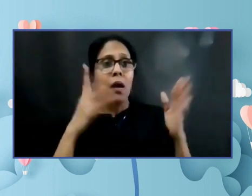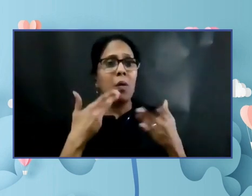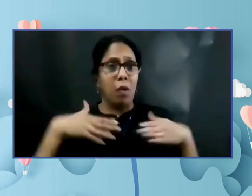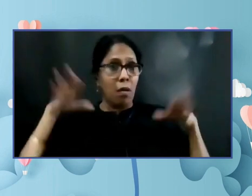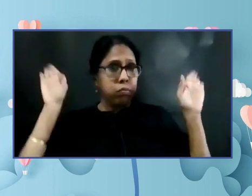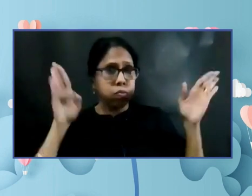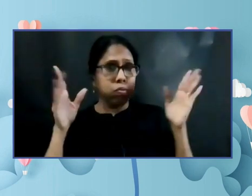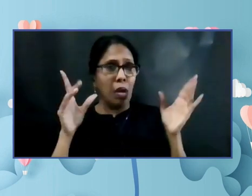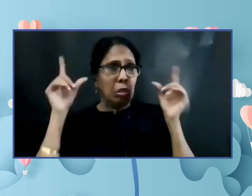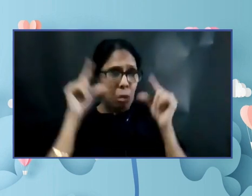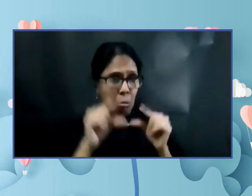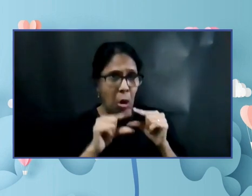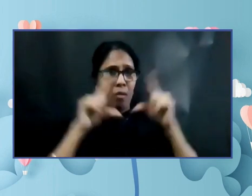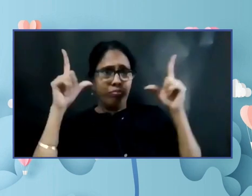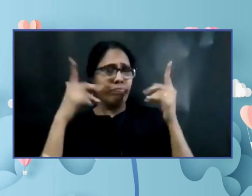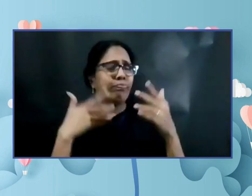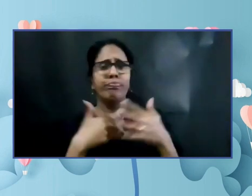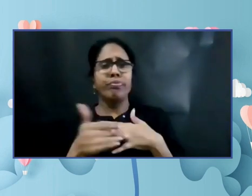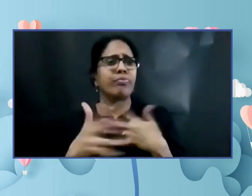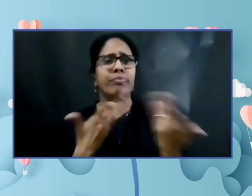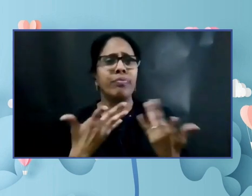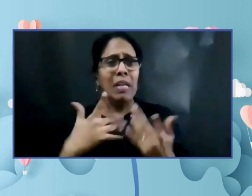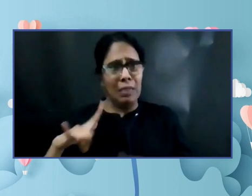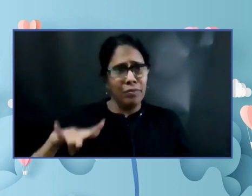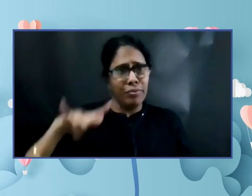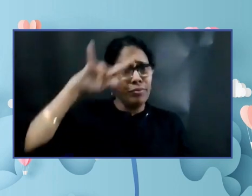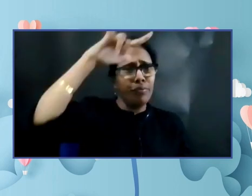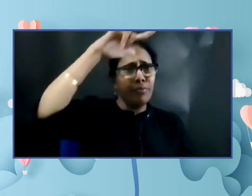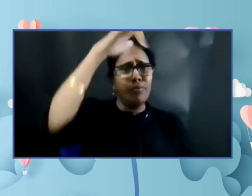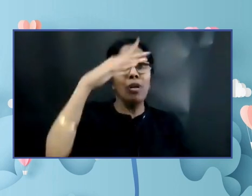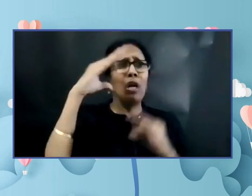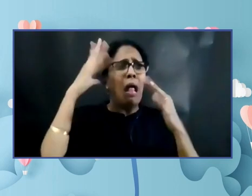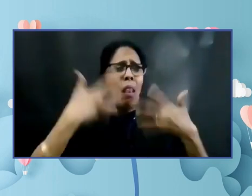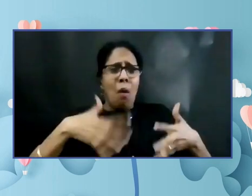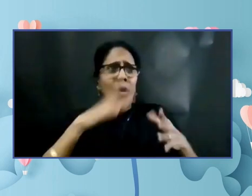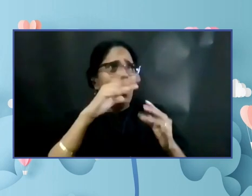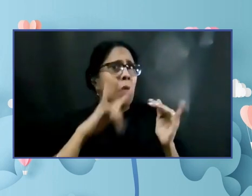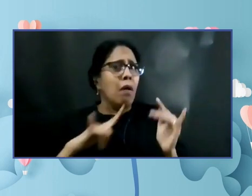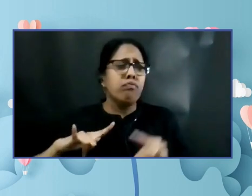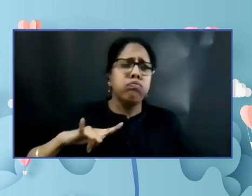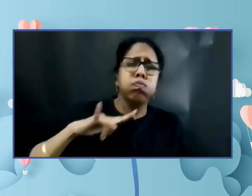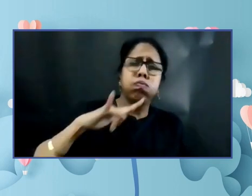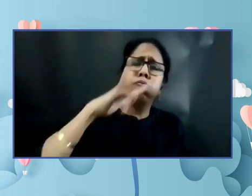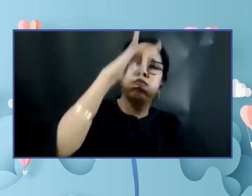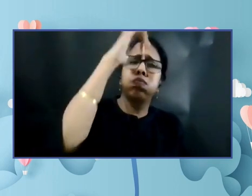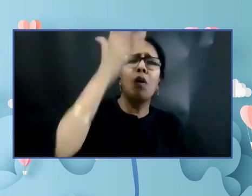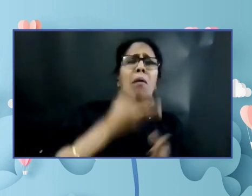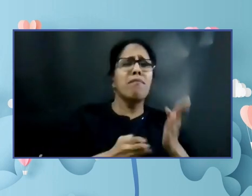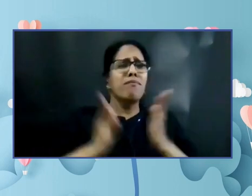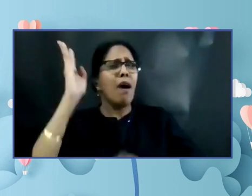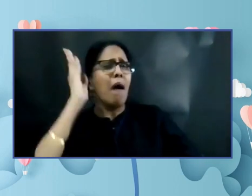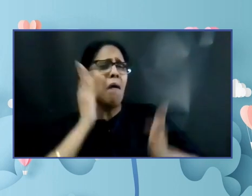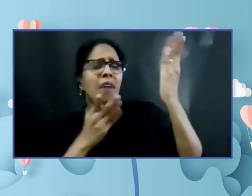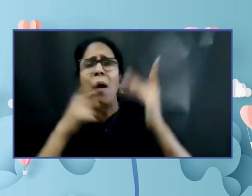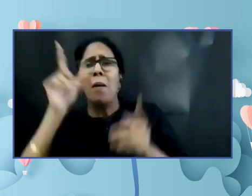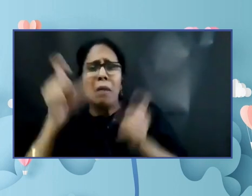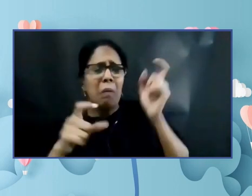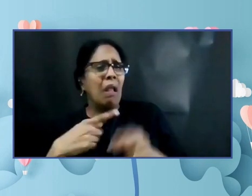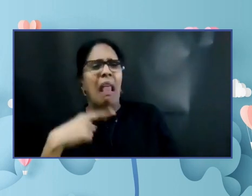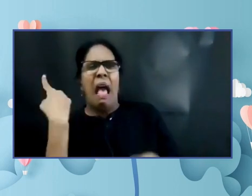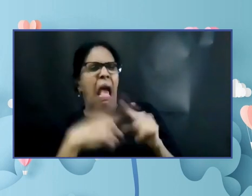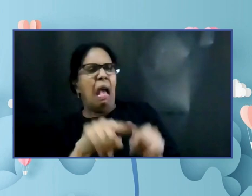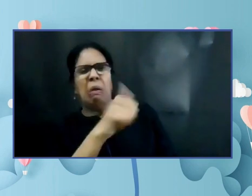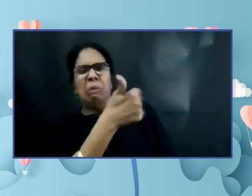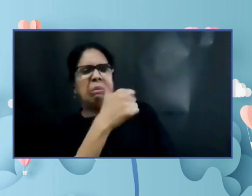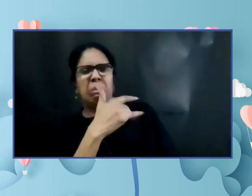And airplanes, even with their weight, can soar across the skies. From STEM to arts to sports, we have traveled far, even though they said we wouldn't make it. Do you